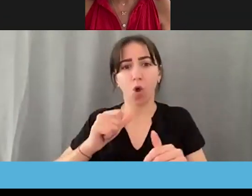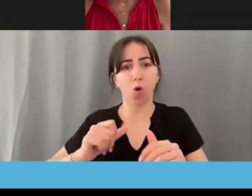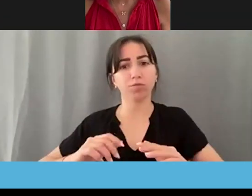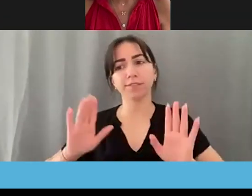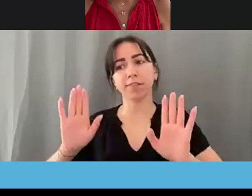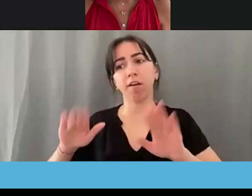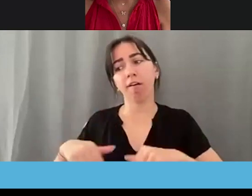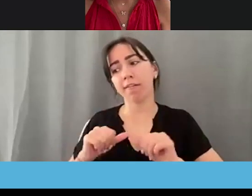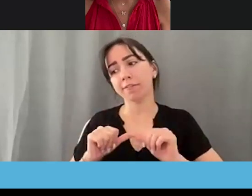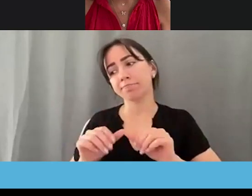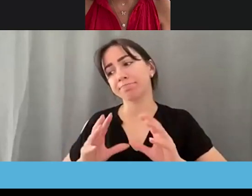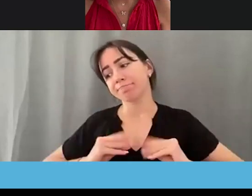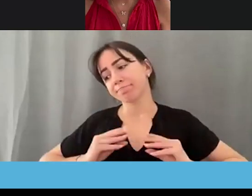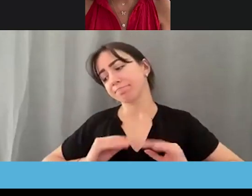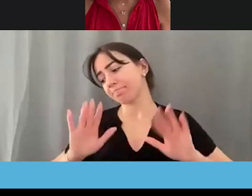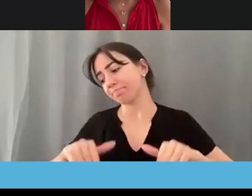letting it continue to happen.